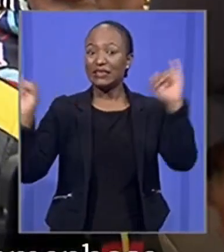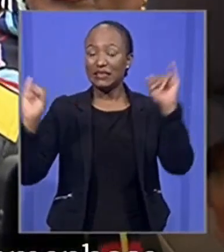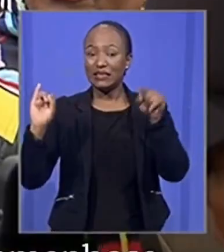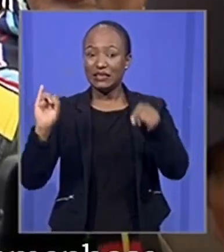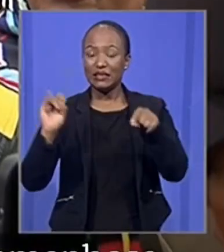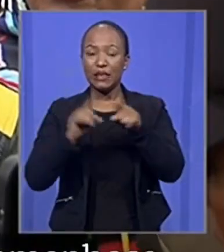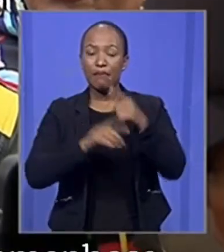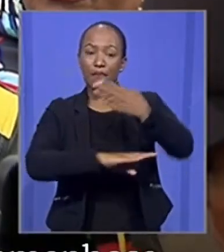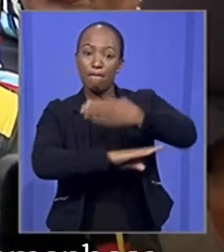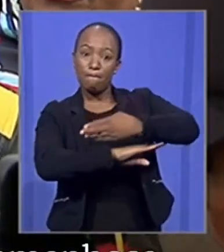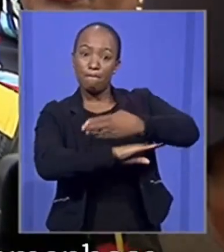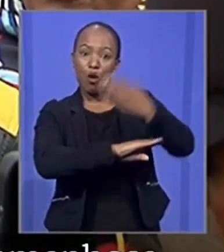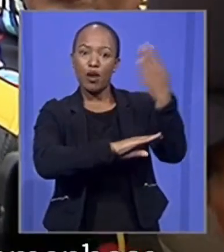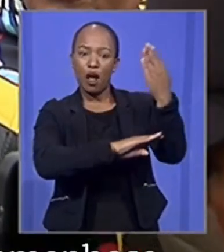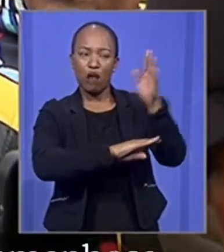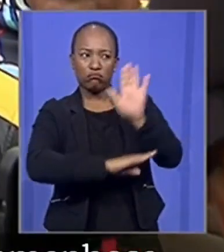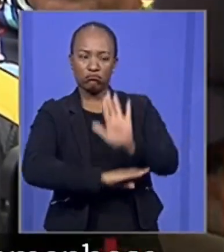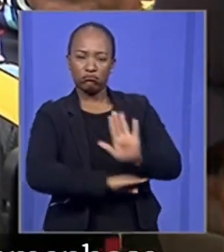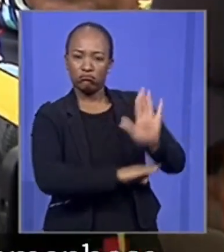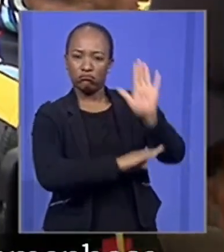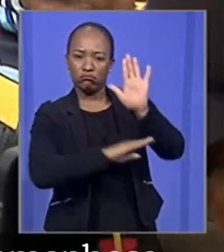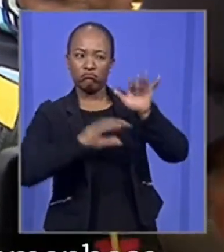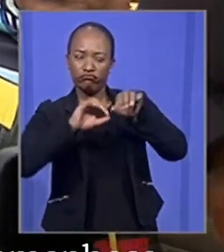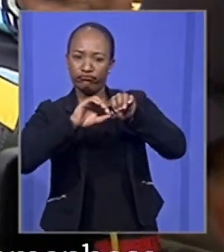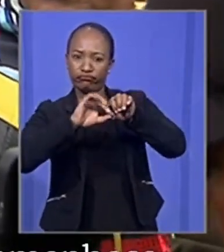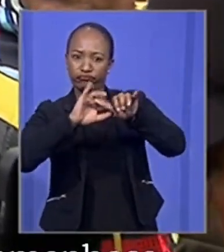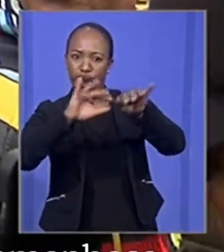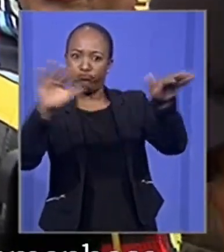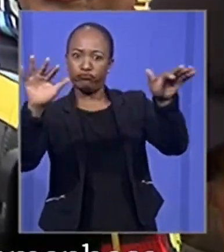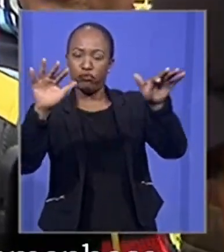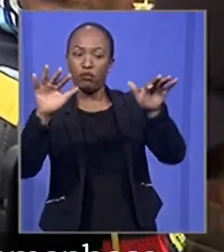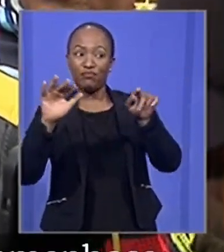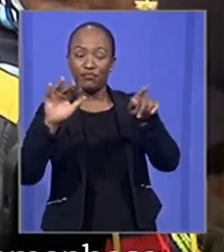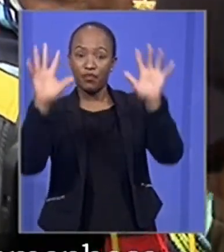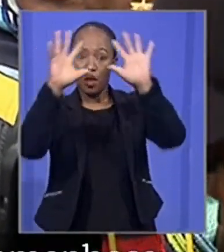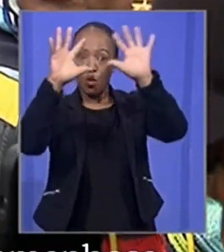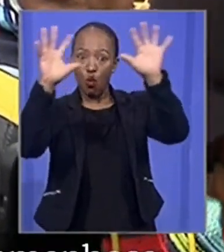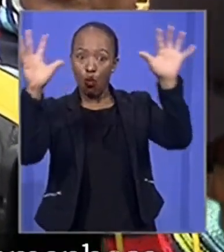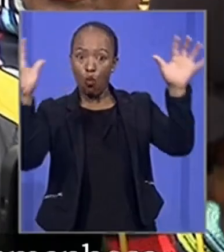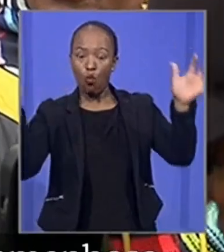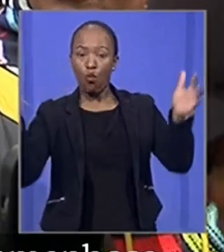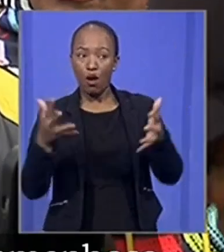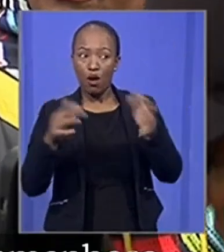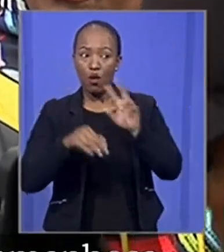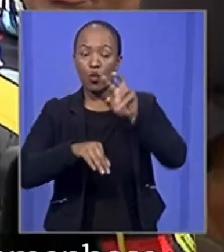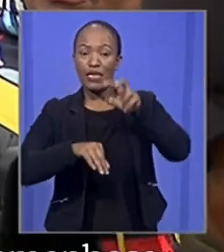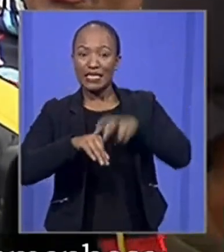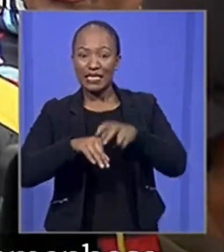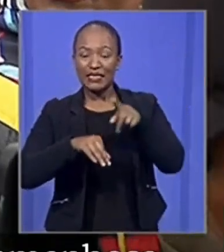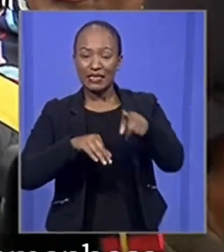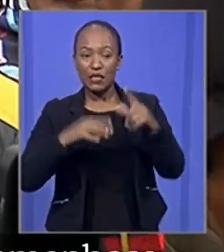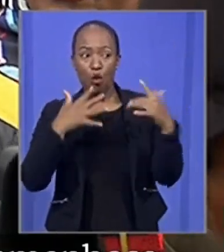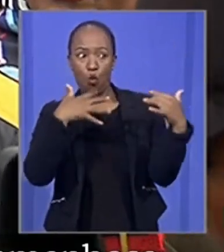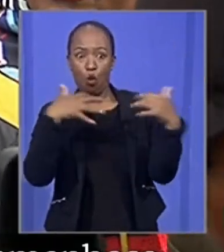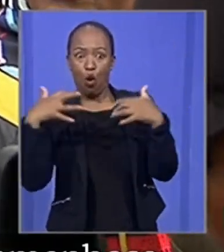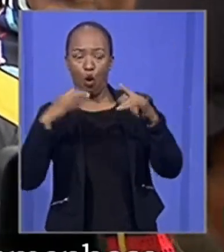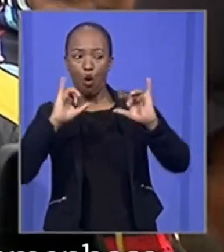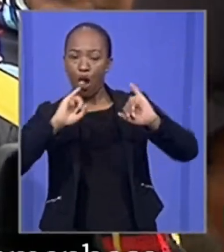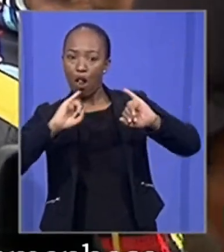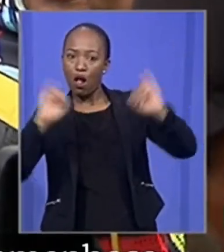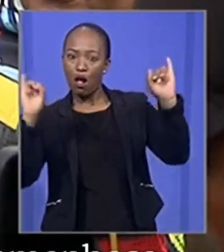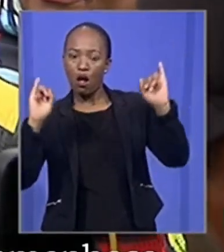even the borders of the Middle East. The world least needs a conflict that can escalate to these levels. So as